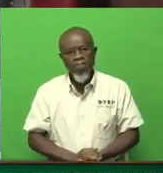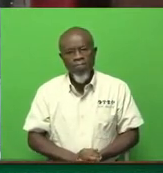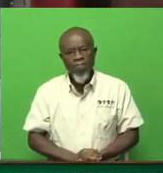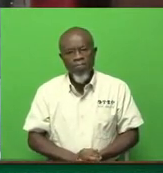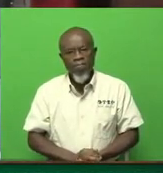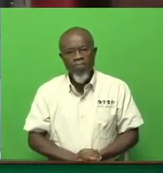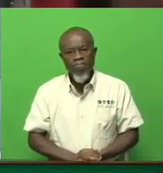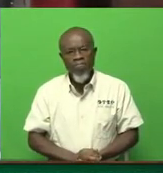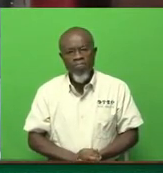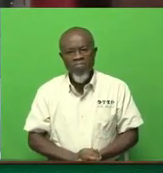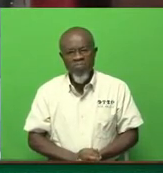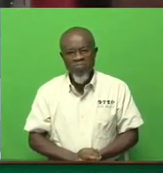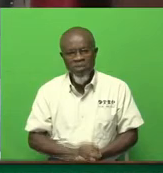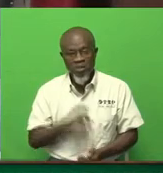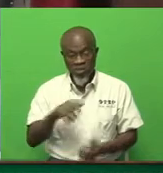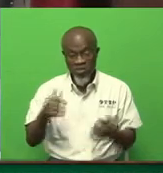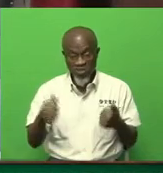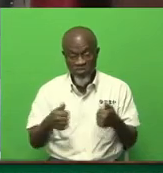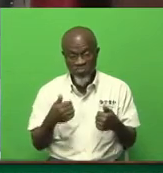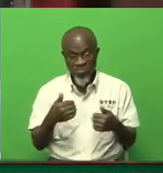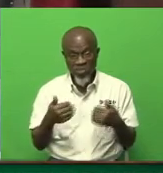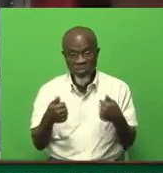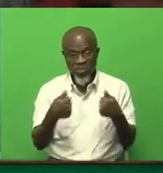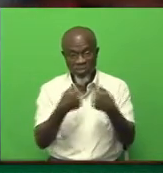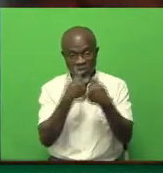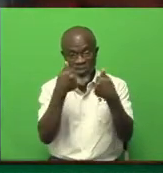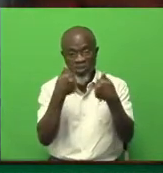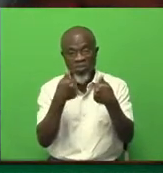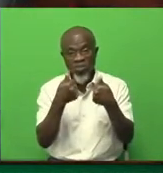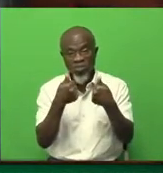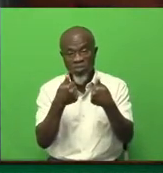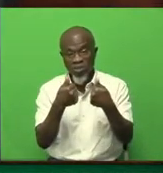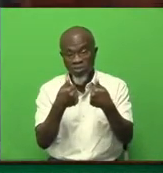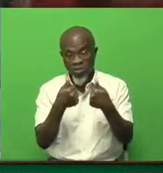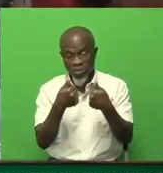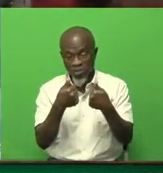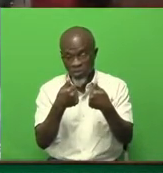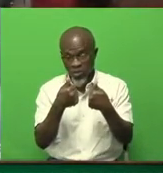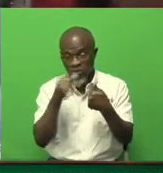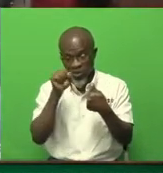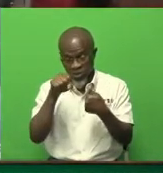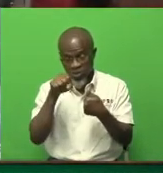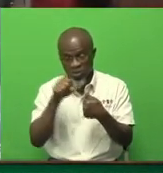this is on the challenge all right so um member